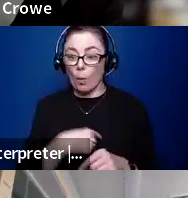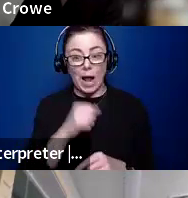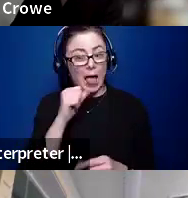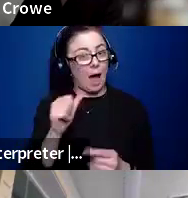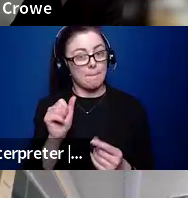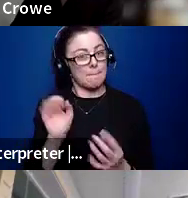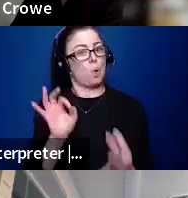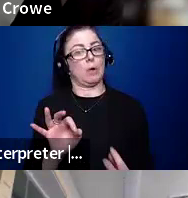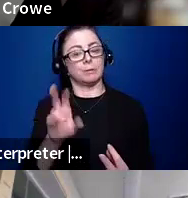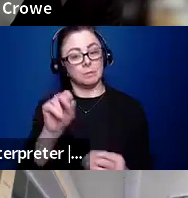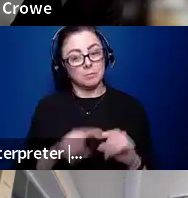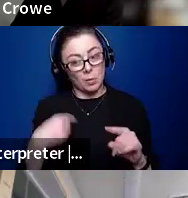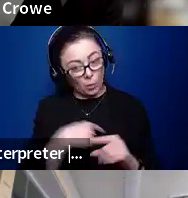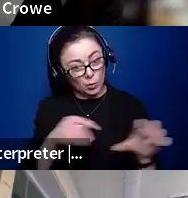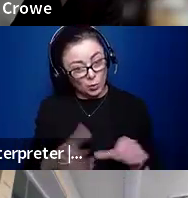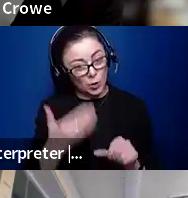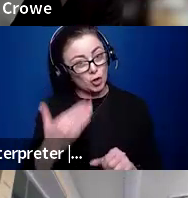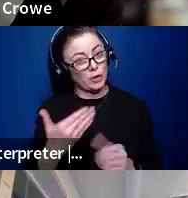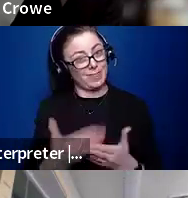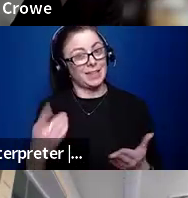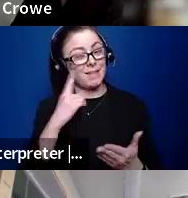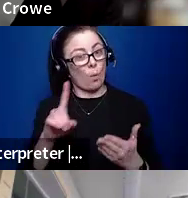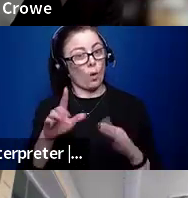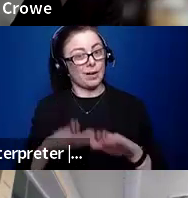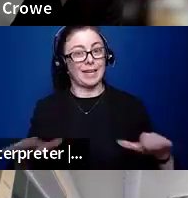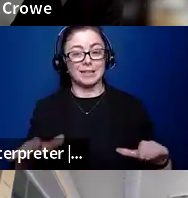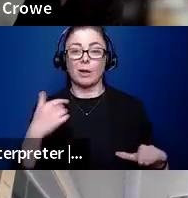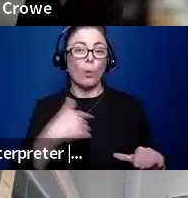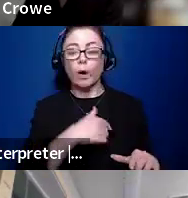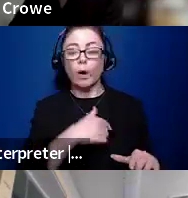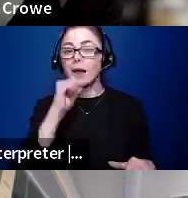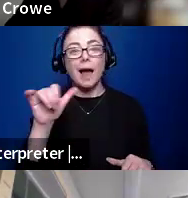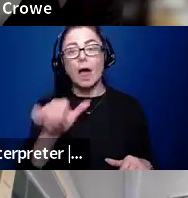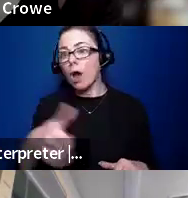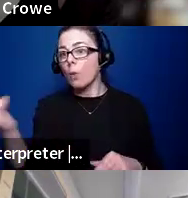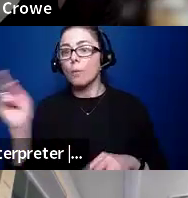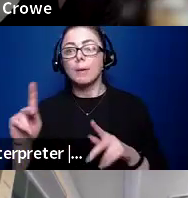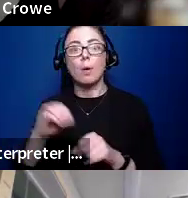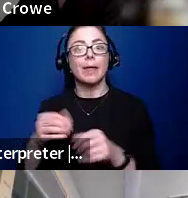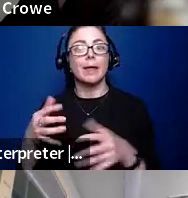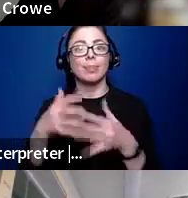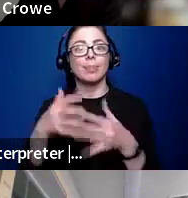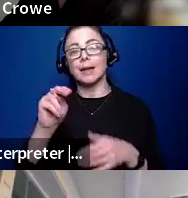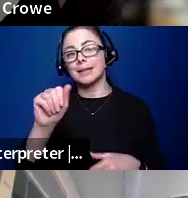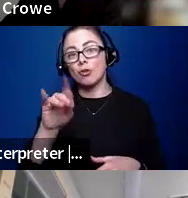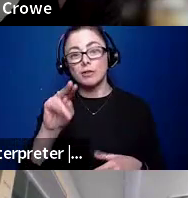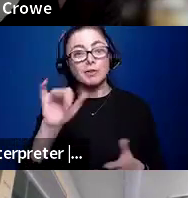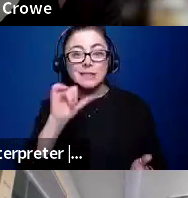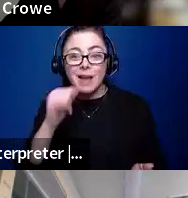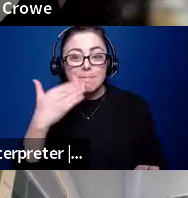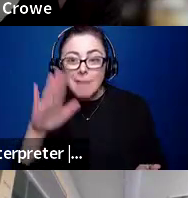good things for kids. We're not like anybody else in the nation. But that's not a bad thing. It's a good thing that we're